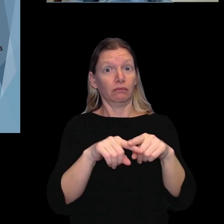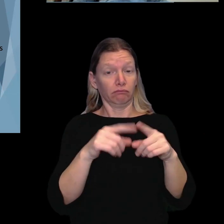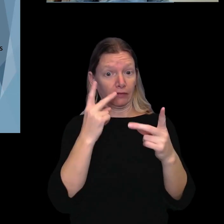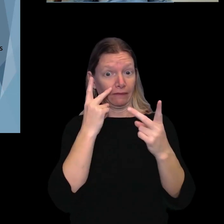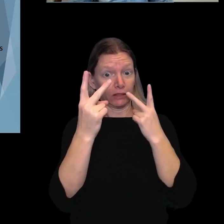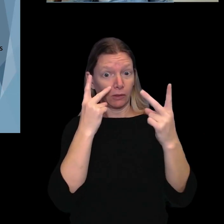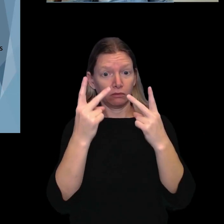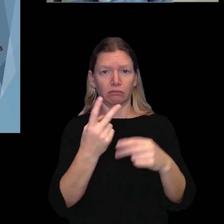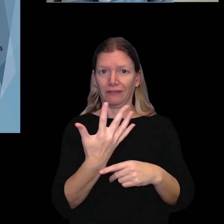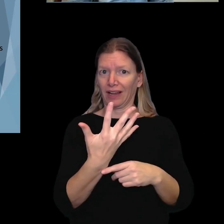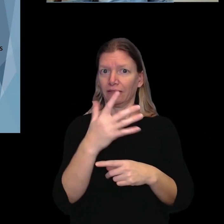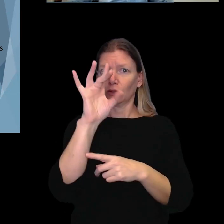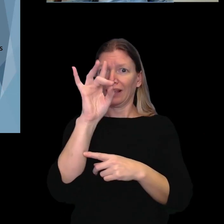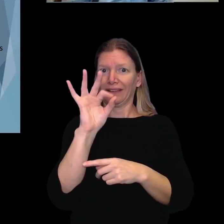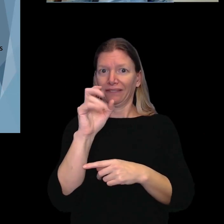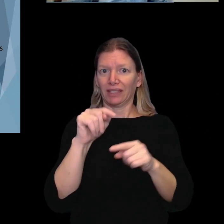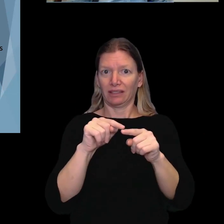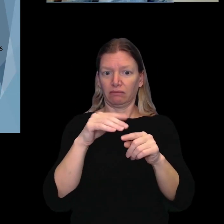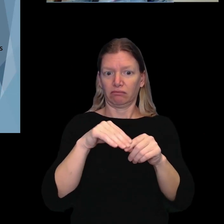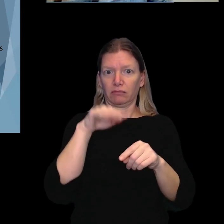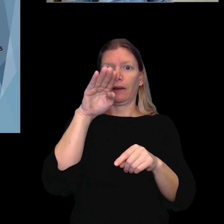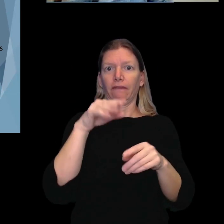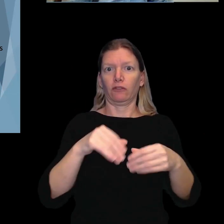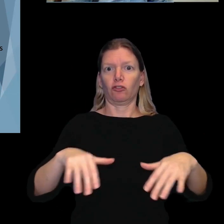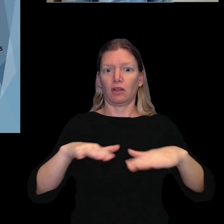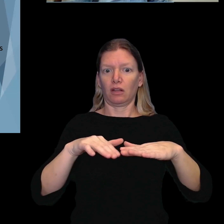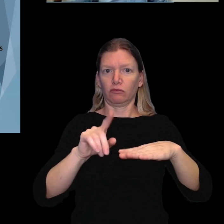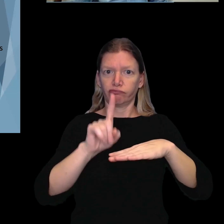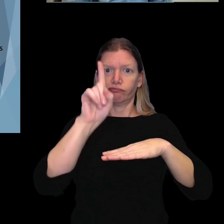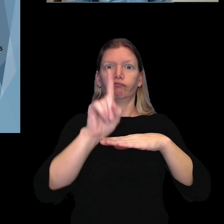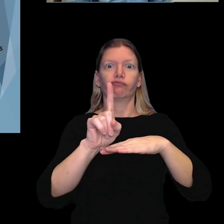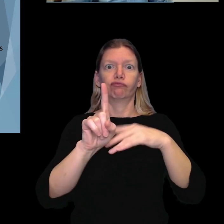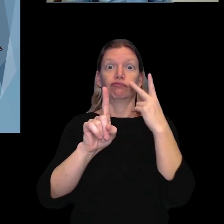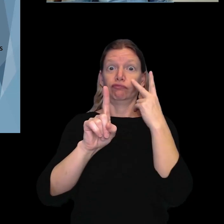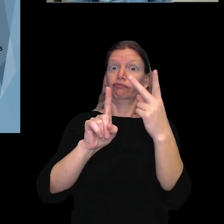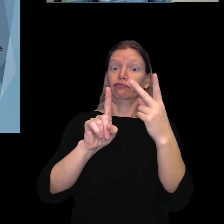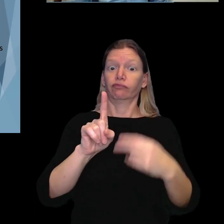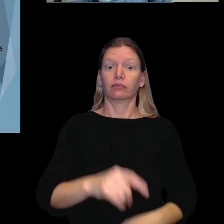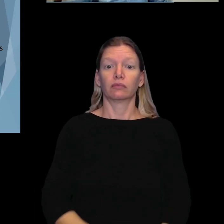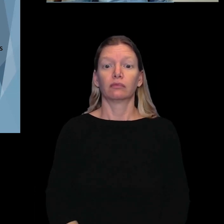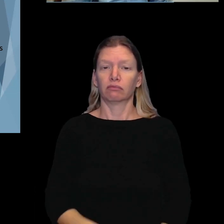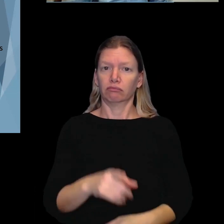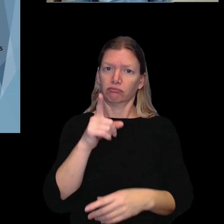there visible elevated signs about 5 to 8 feet off the ground,